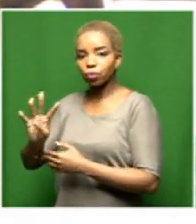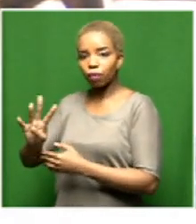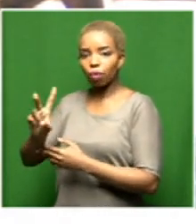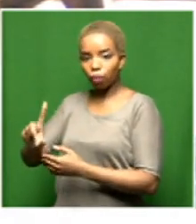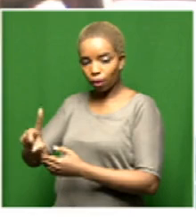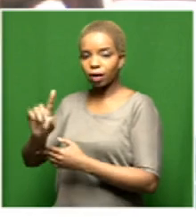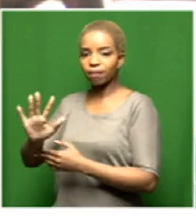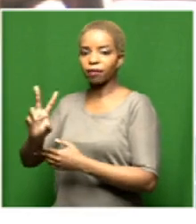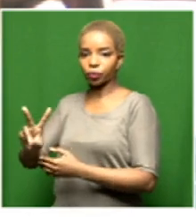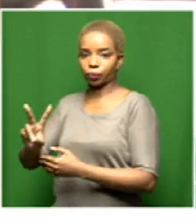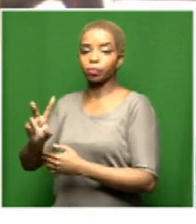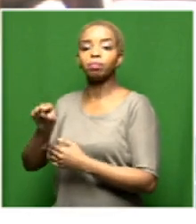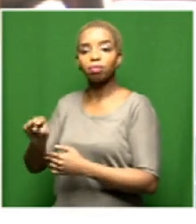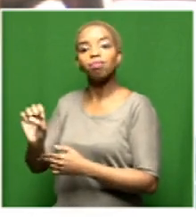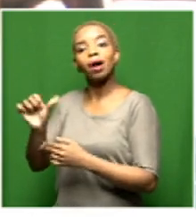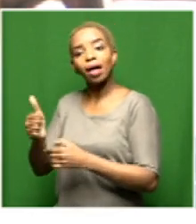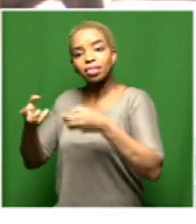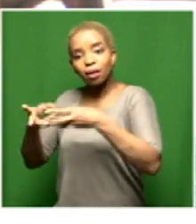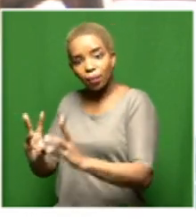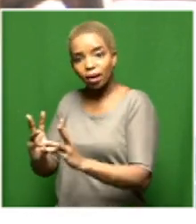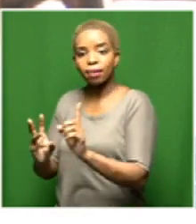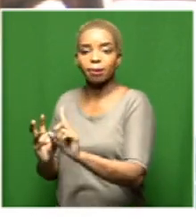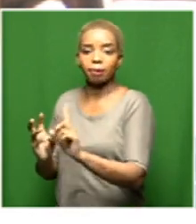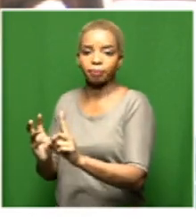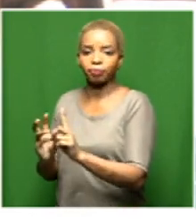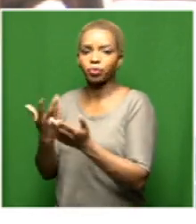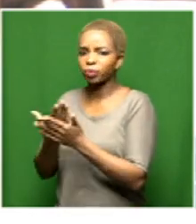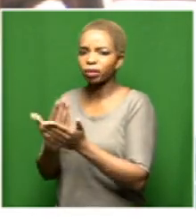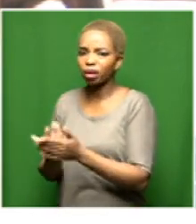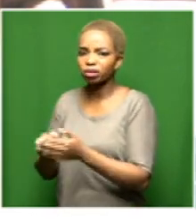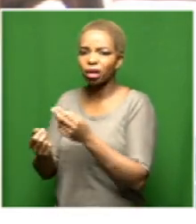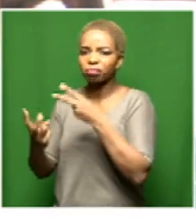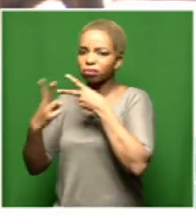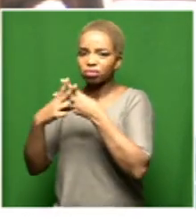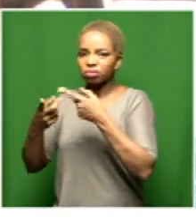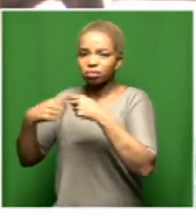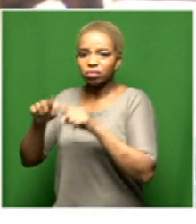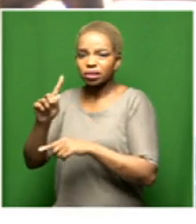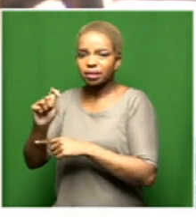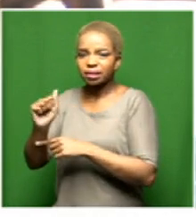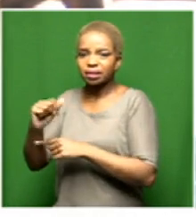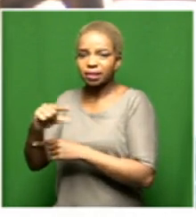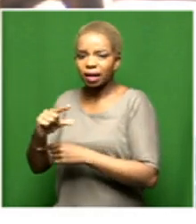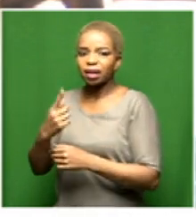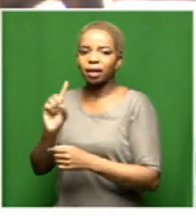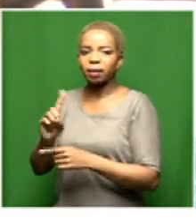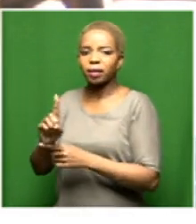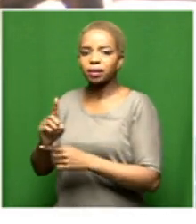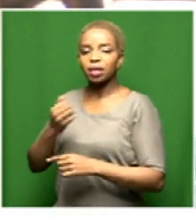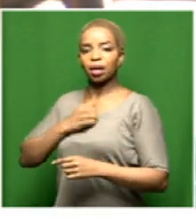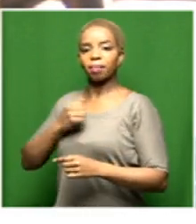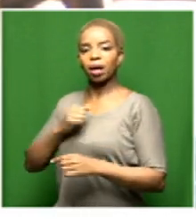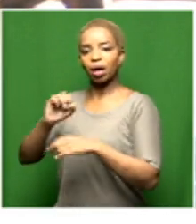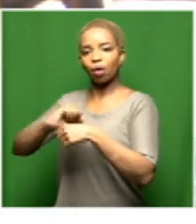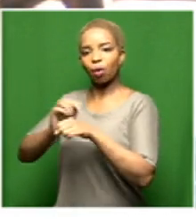4153. And then the other way is simply just to tag us under the hashtag MyCOVIDStorySA and